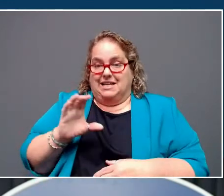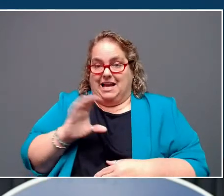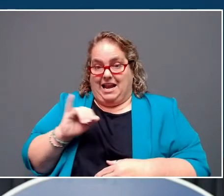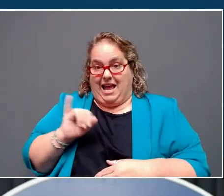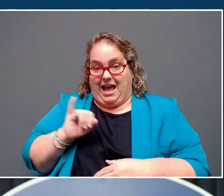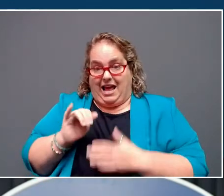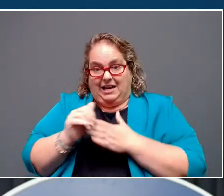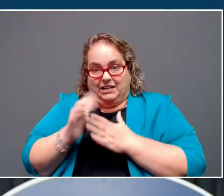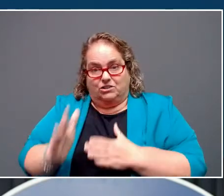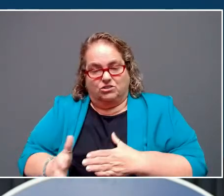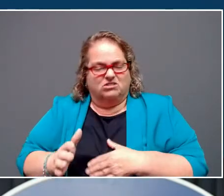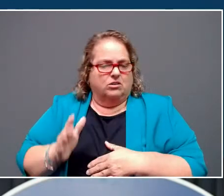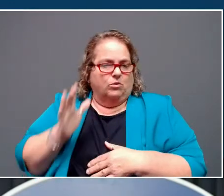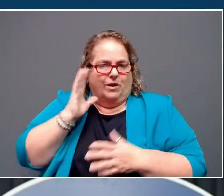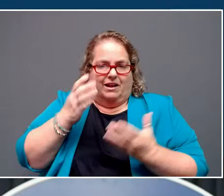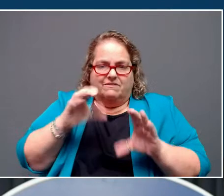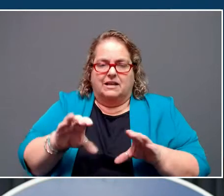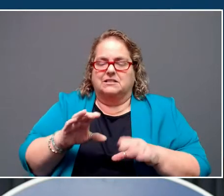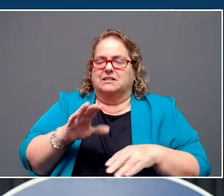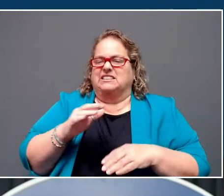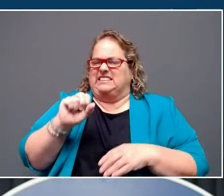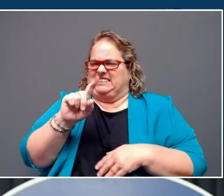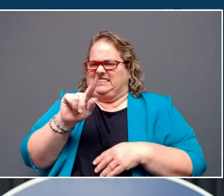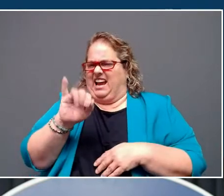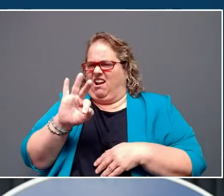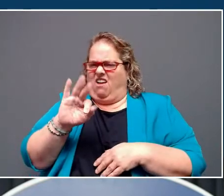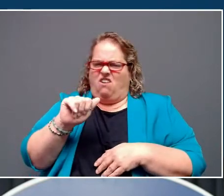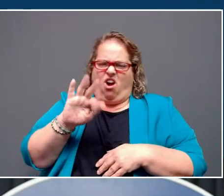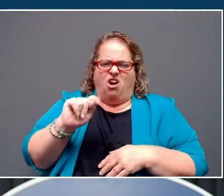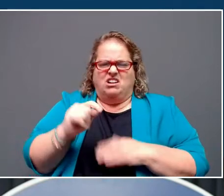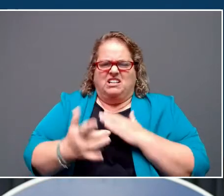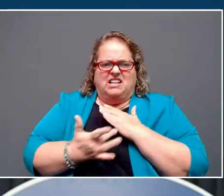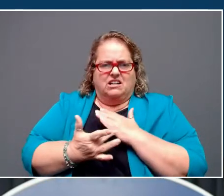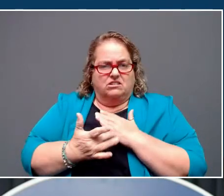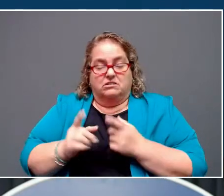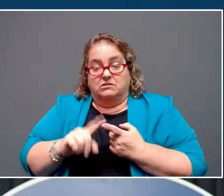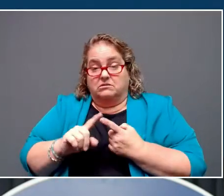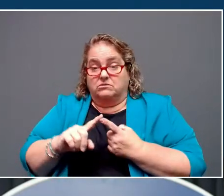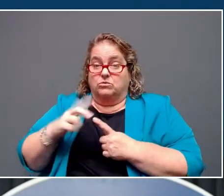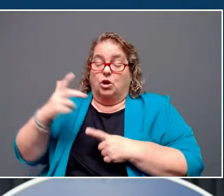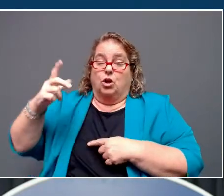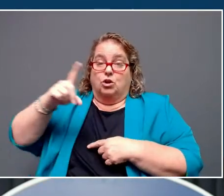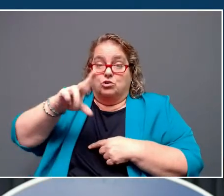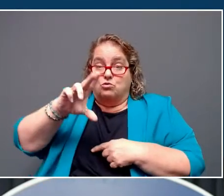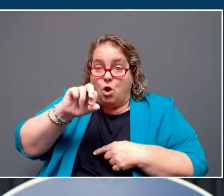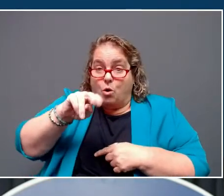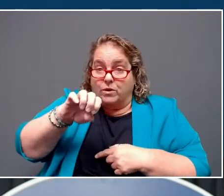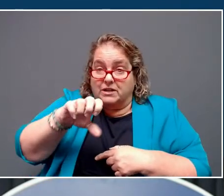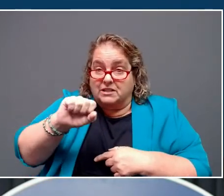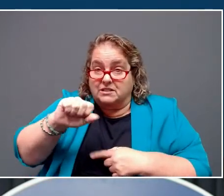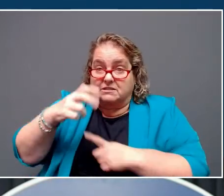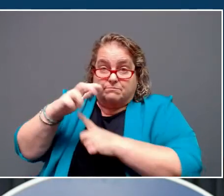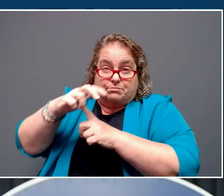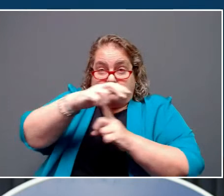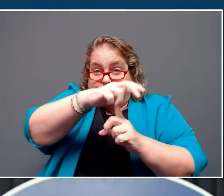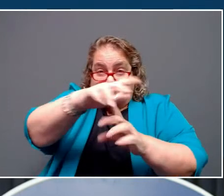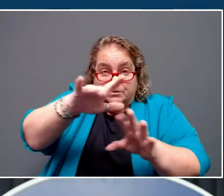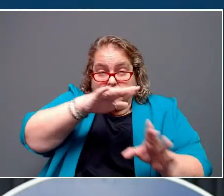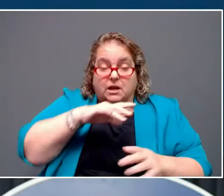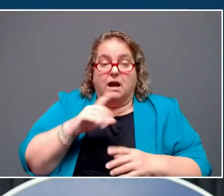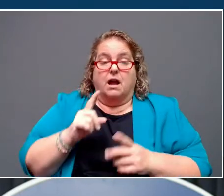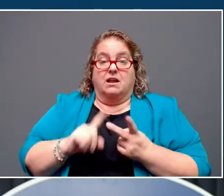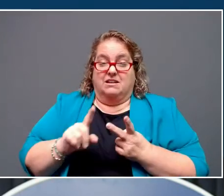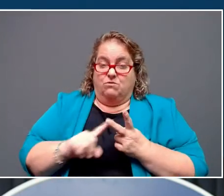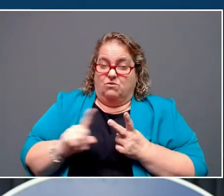such as drones, scanners, engineering software, and IT infrastructure. And it will help them provide services to an increasingly diverse